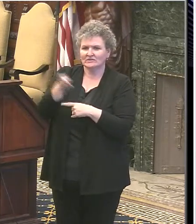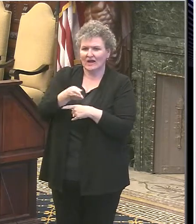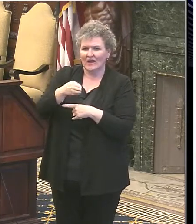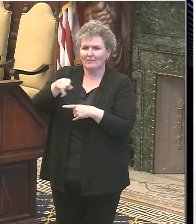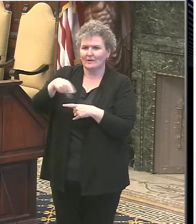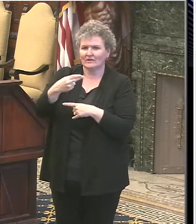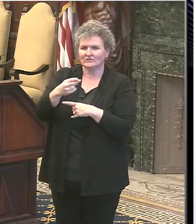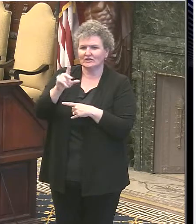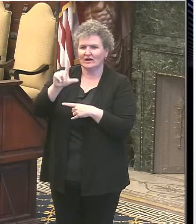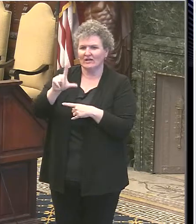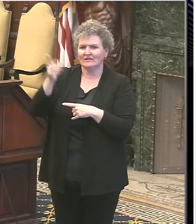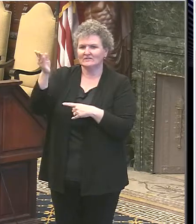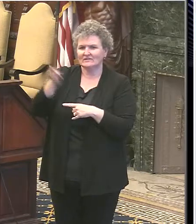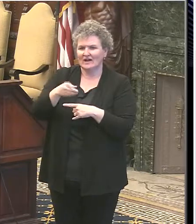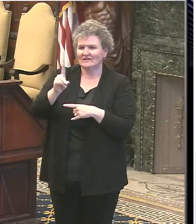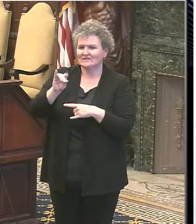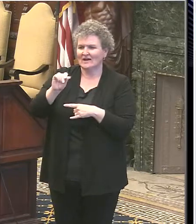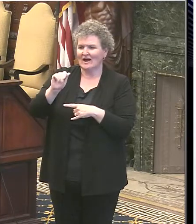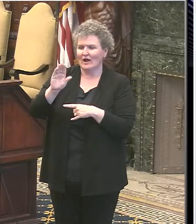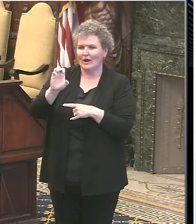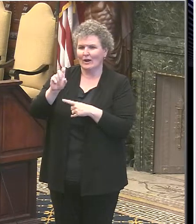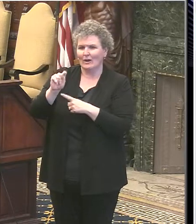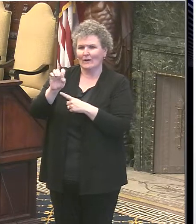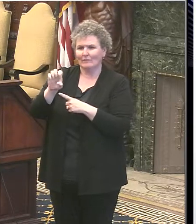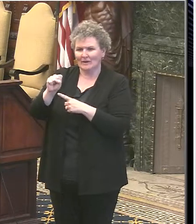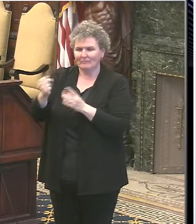jefferson.edu/prevent-diabetes-PHL. Again, that's